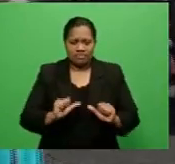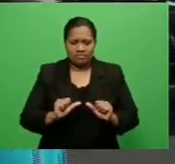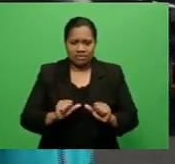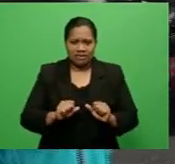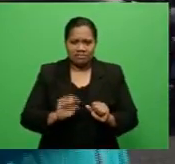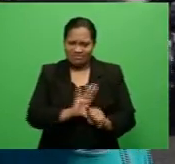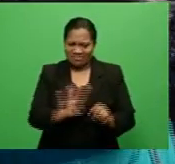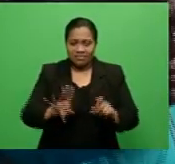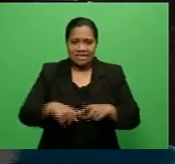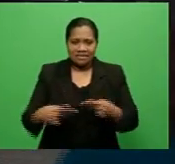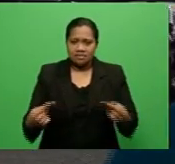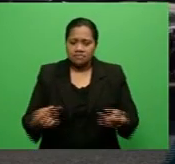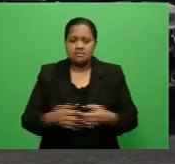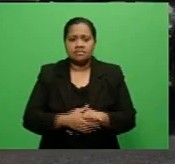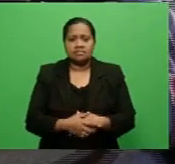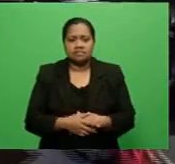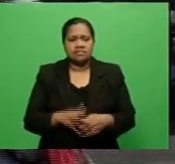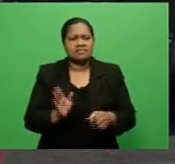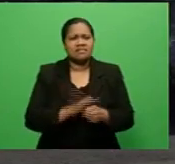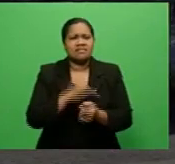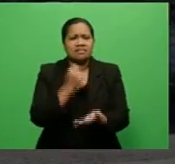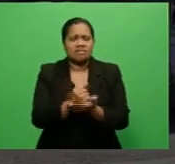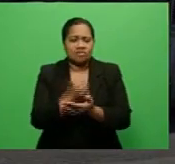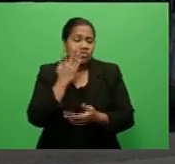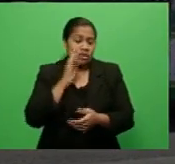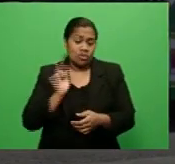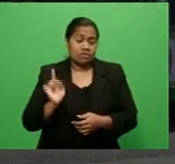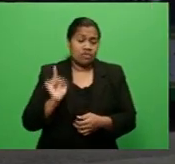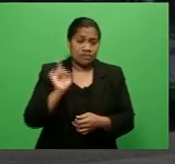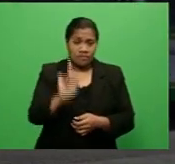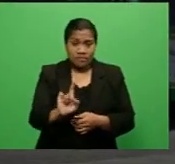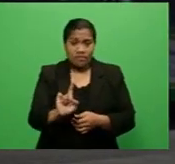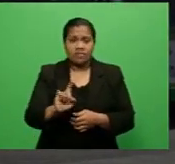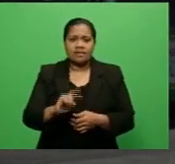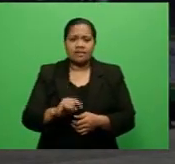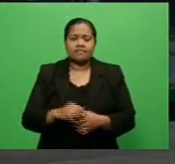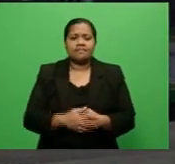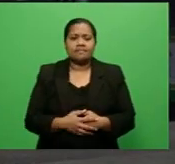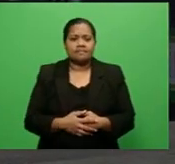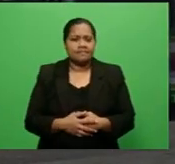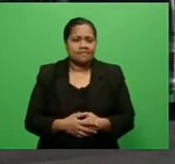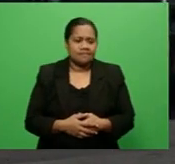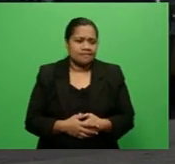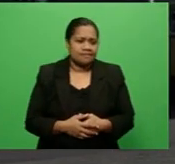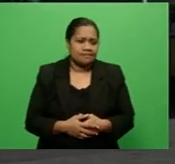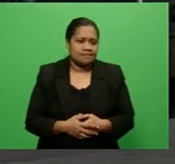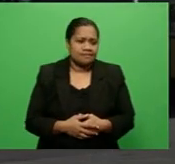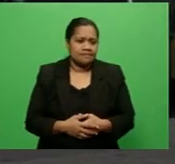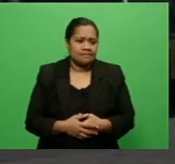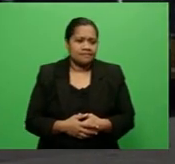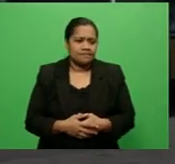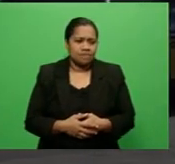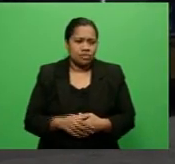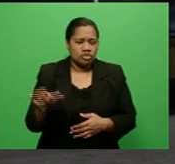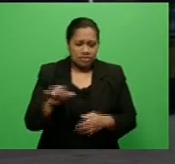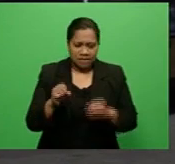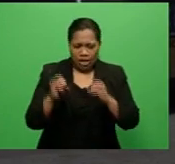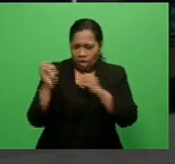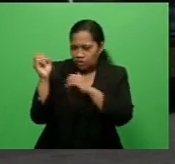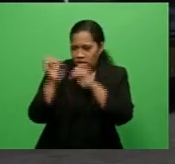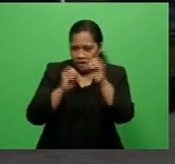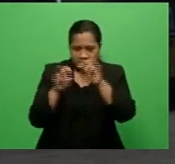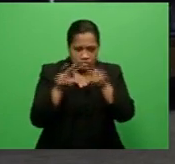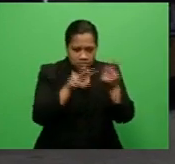and to ensure that when they go out they lock their vehicle, and just be observant where you